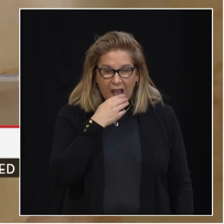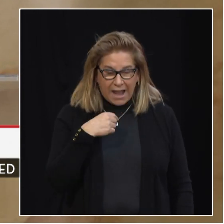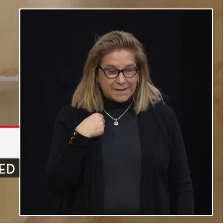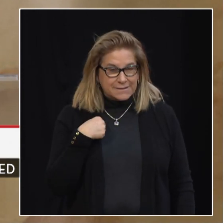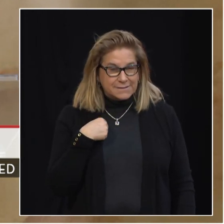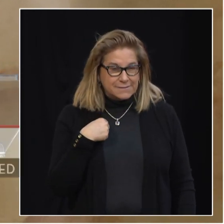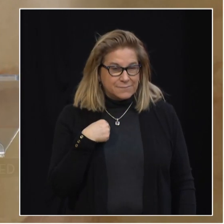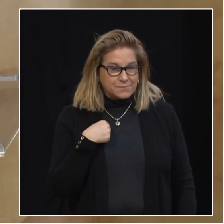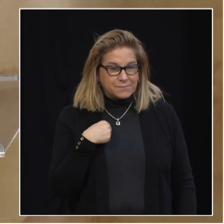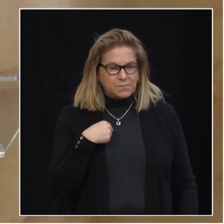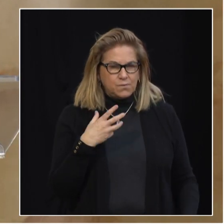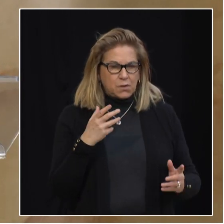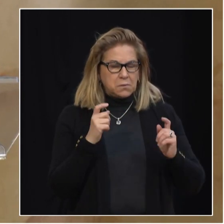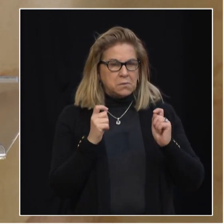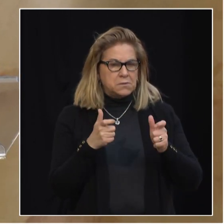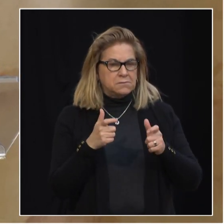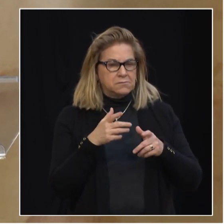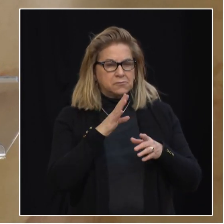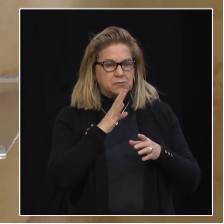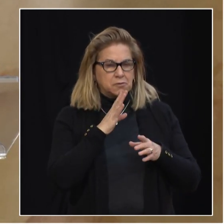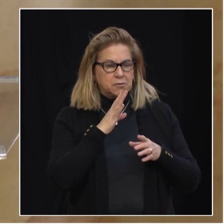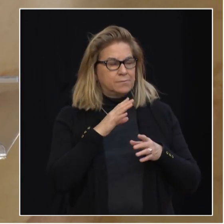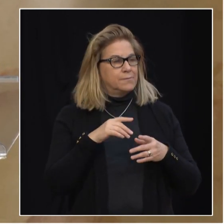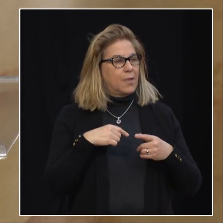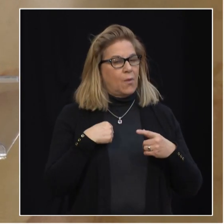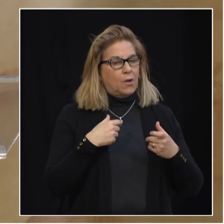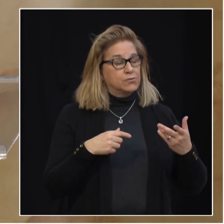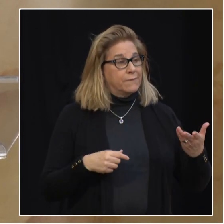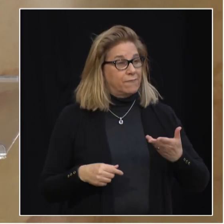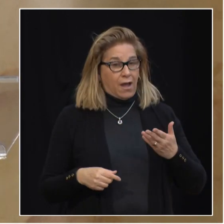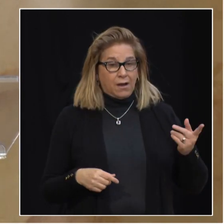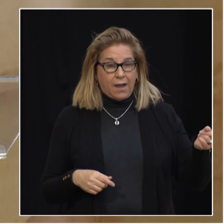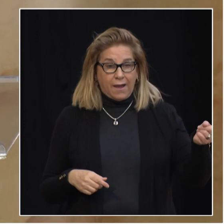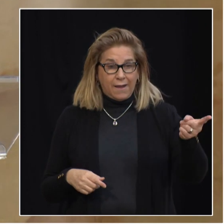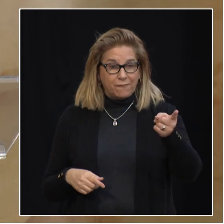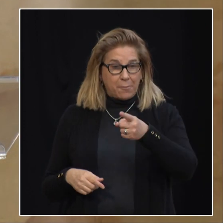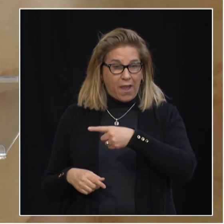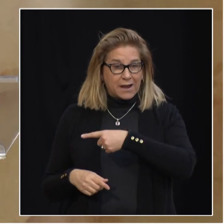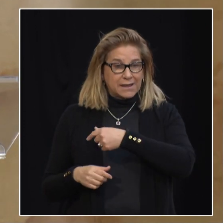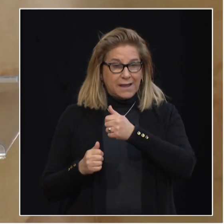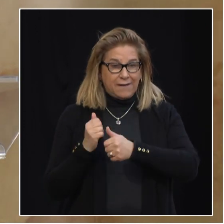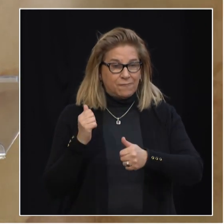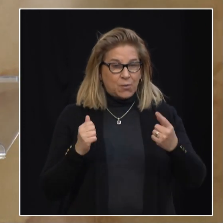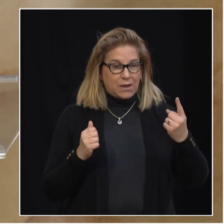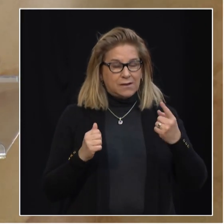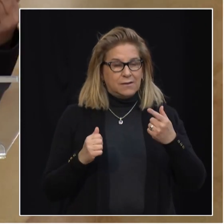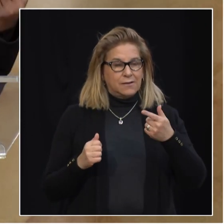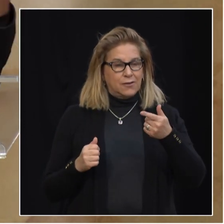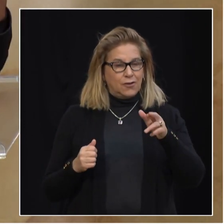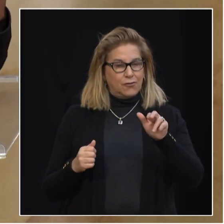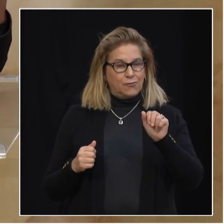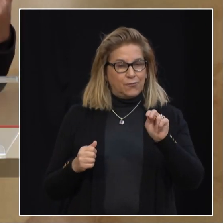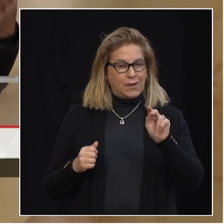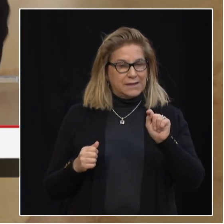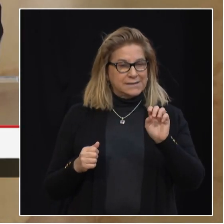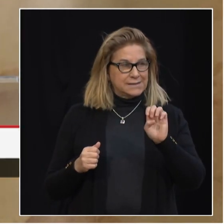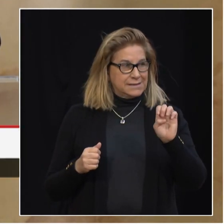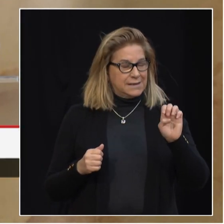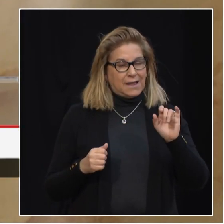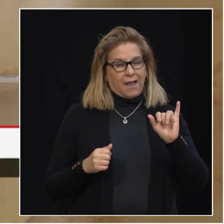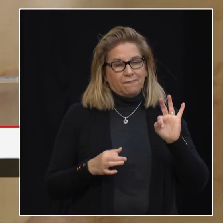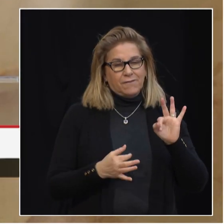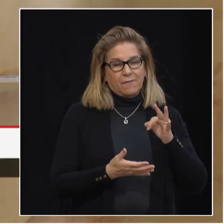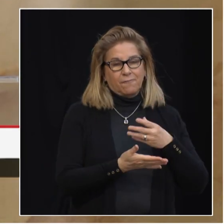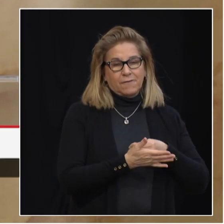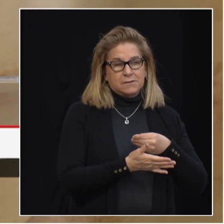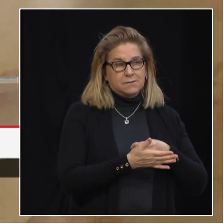to invite our grantees of 2 funds that just closed. So we'd like to give them a moment to